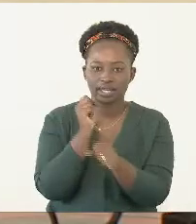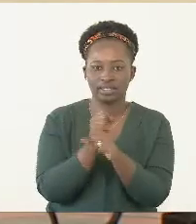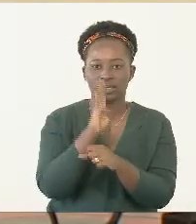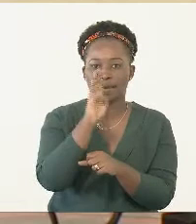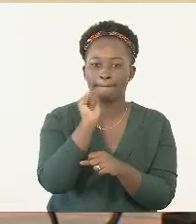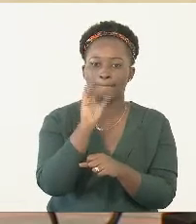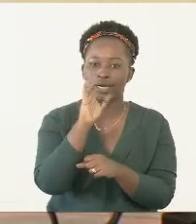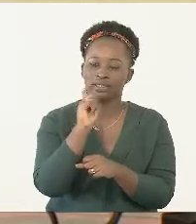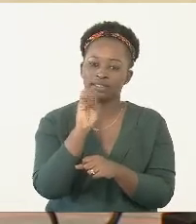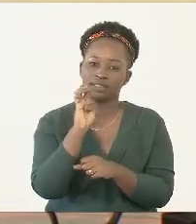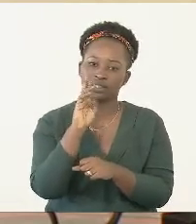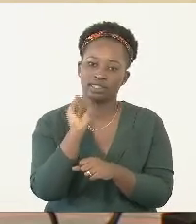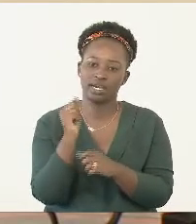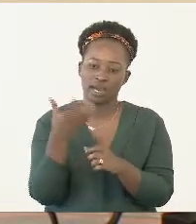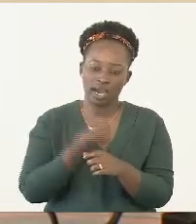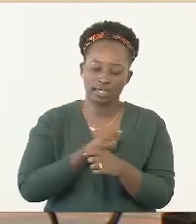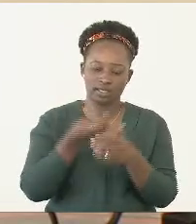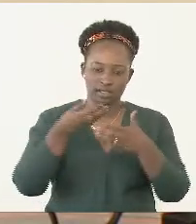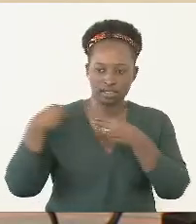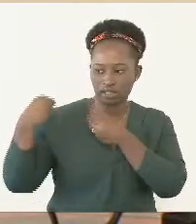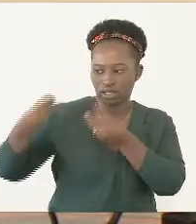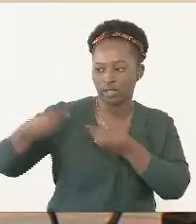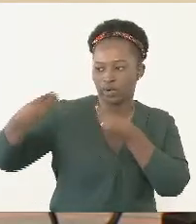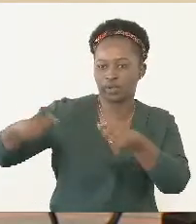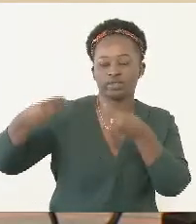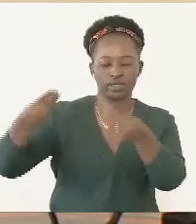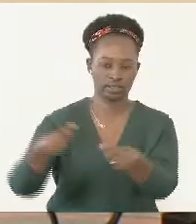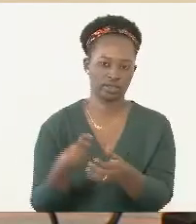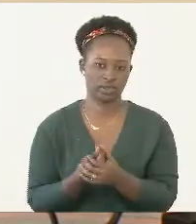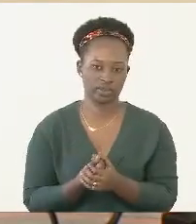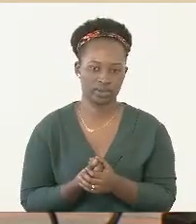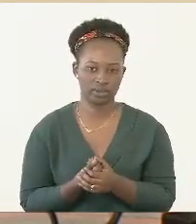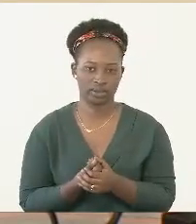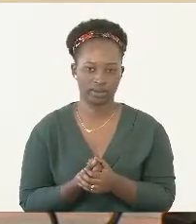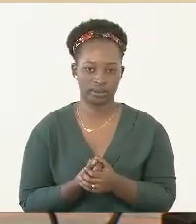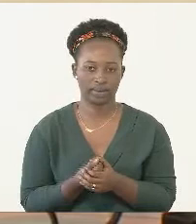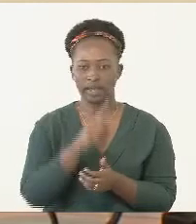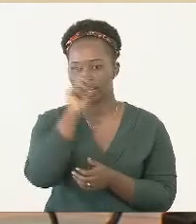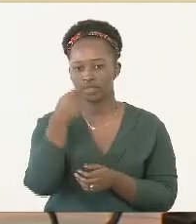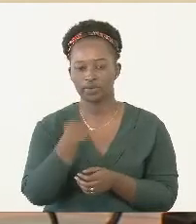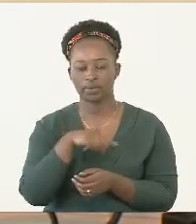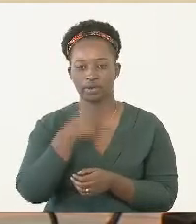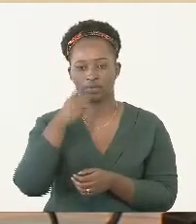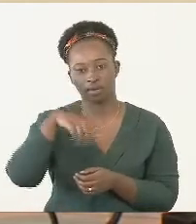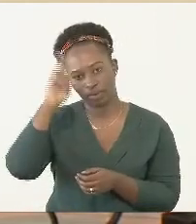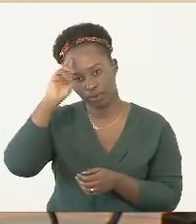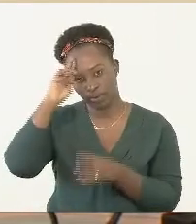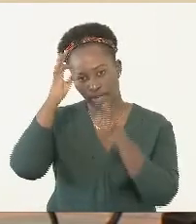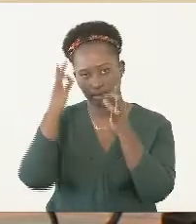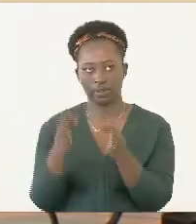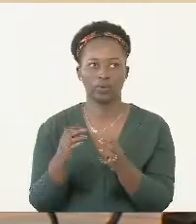that we can have generations and generations much faster? Do we need to remember things to do